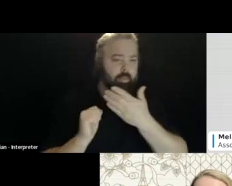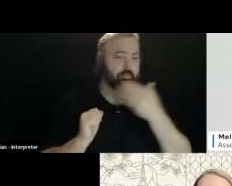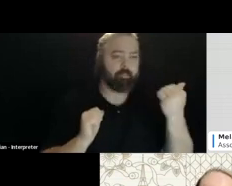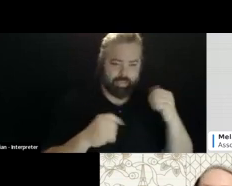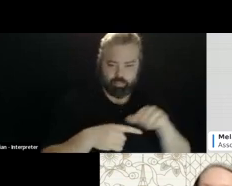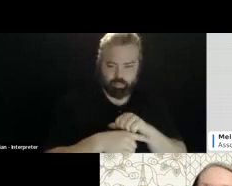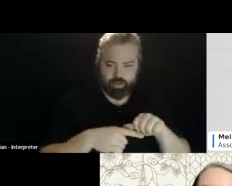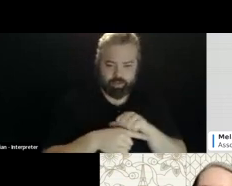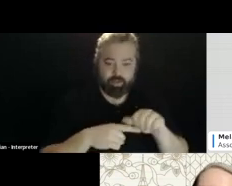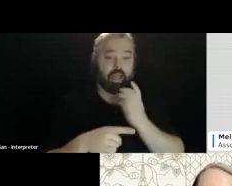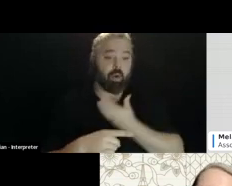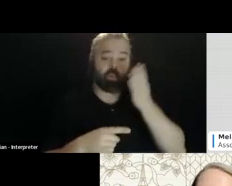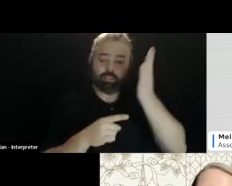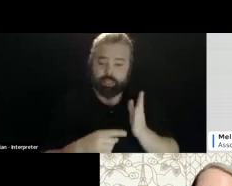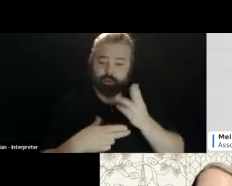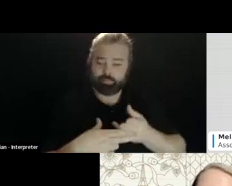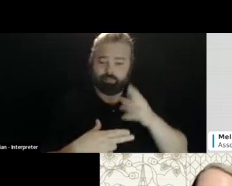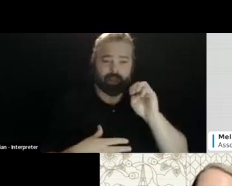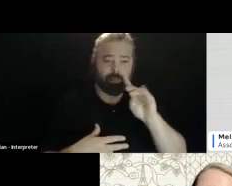Our presenter is Emily Gregg,